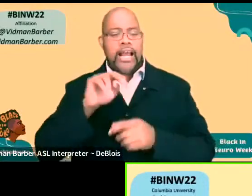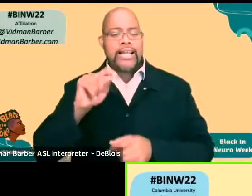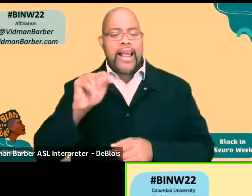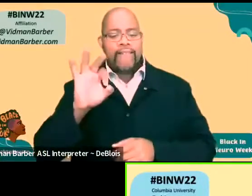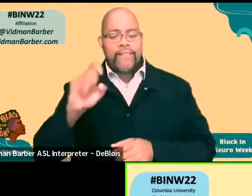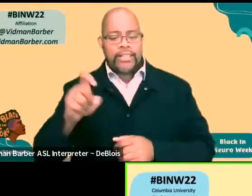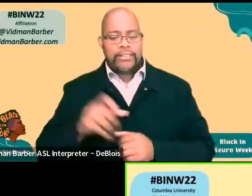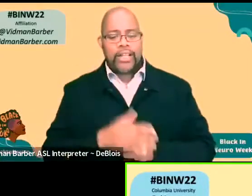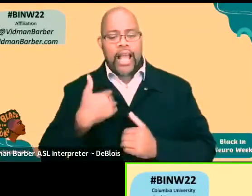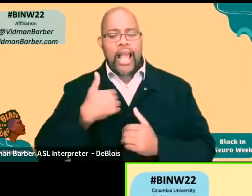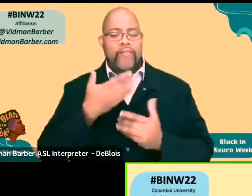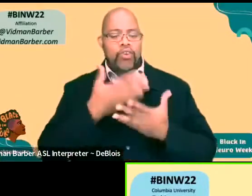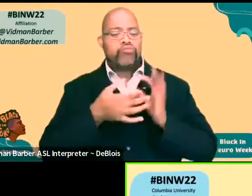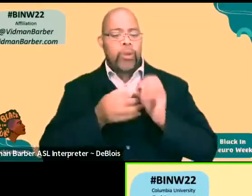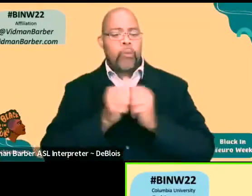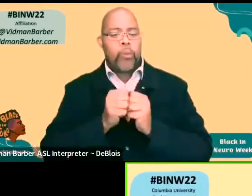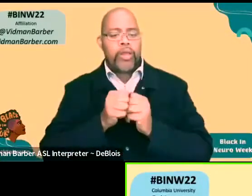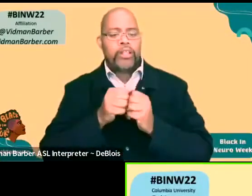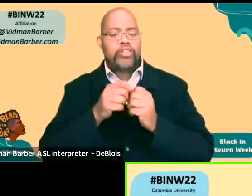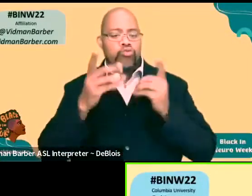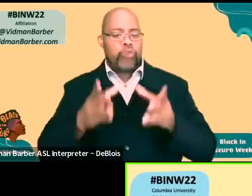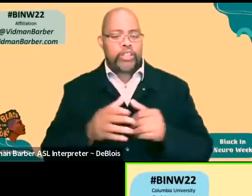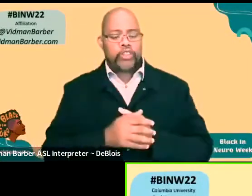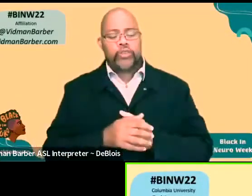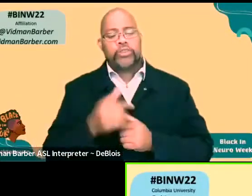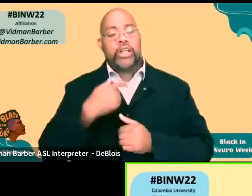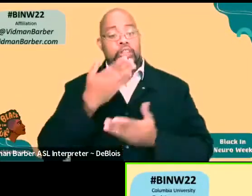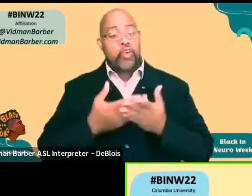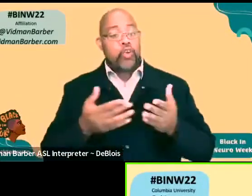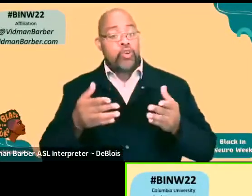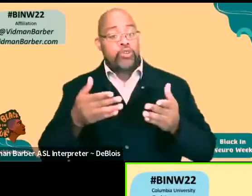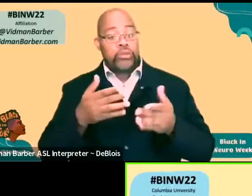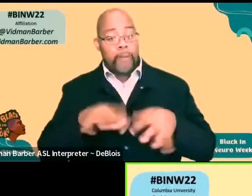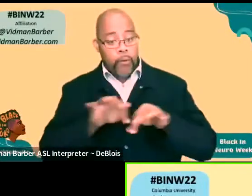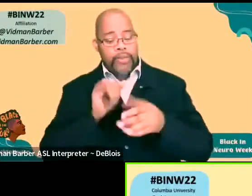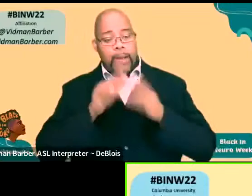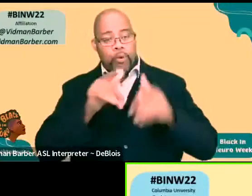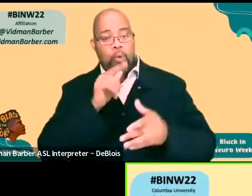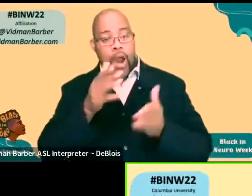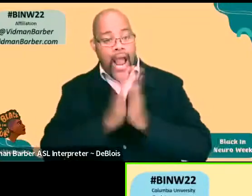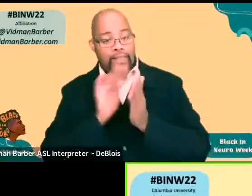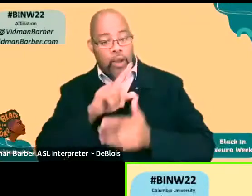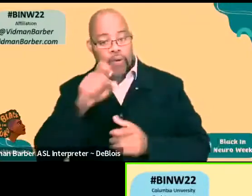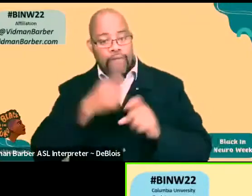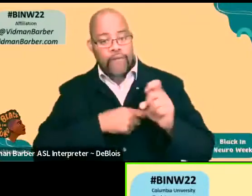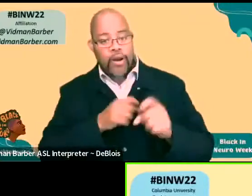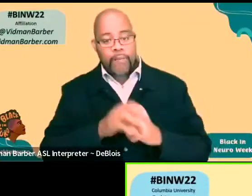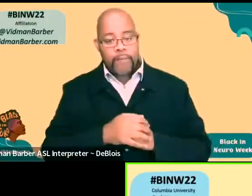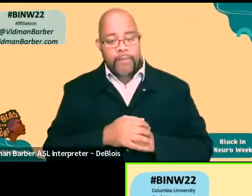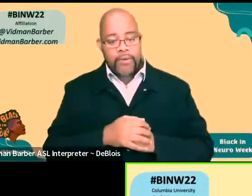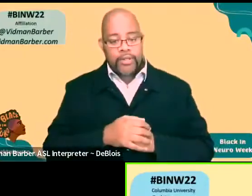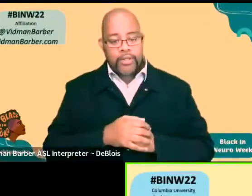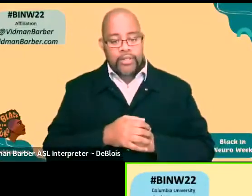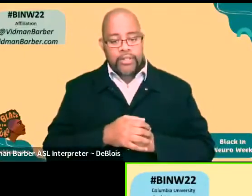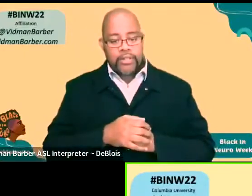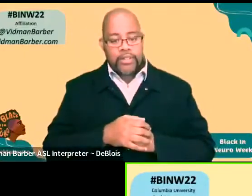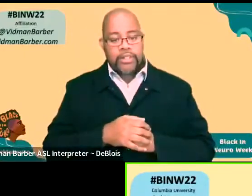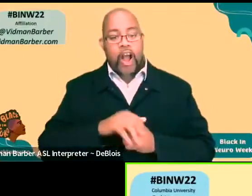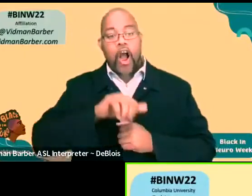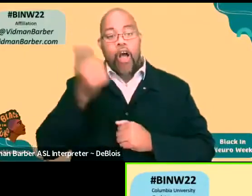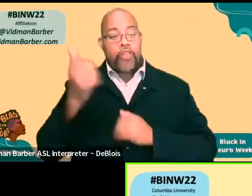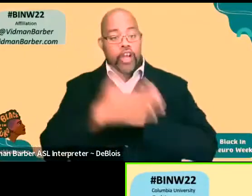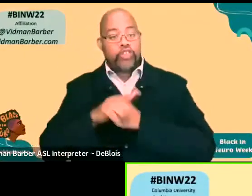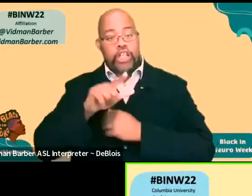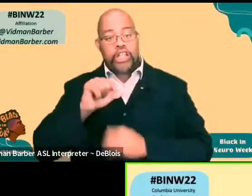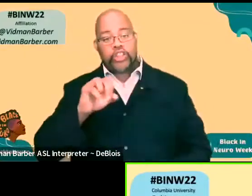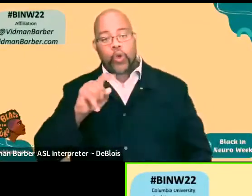the director. I think it's also important, since this person who asked the question is from Lesotho and not from the US. You